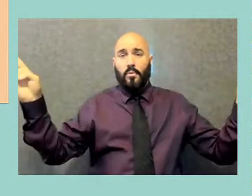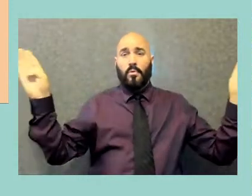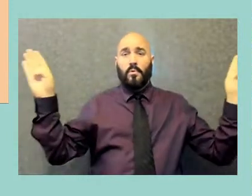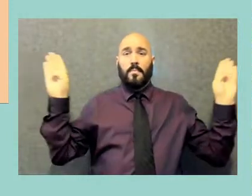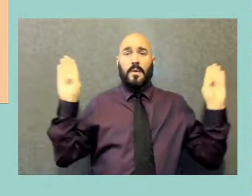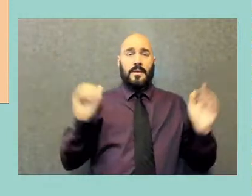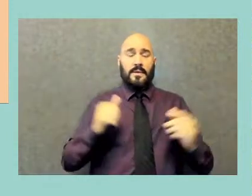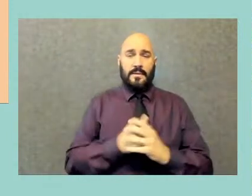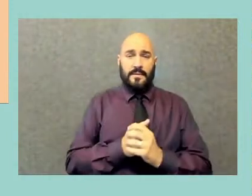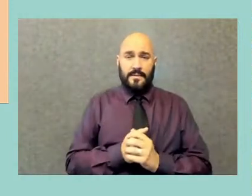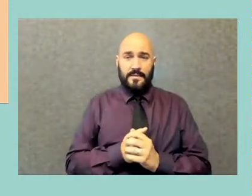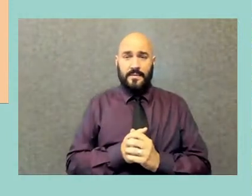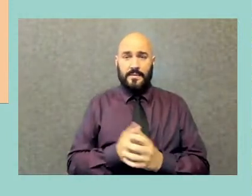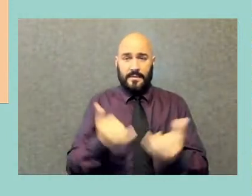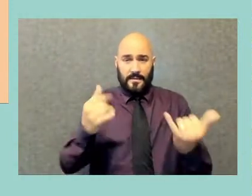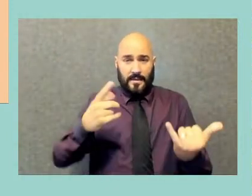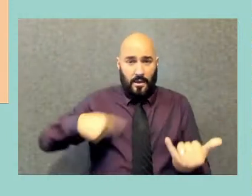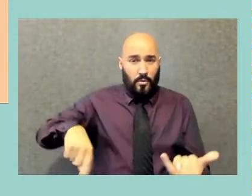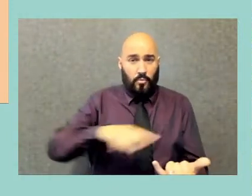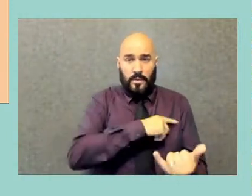opening. We are